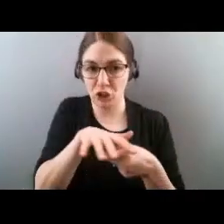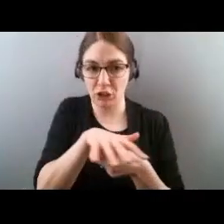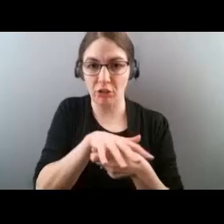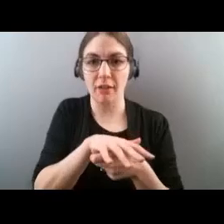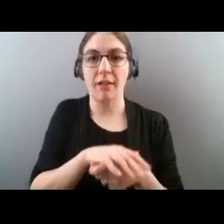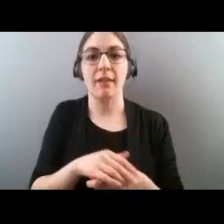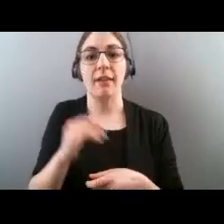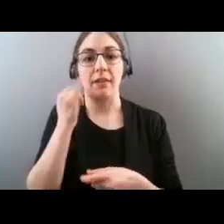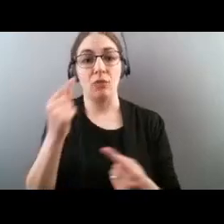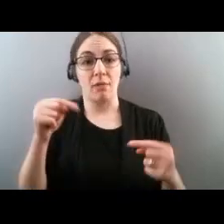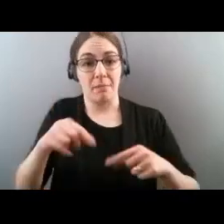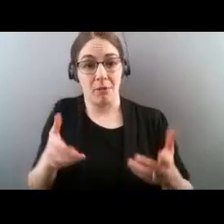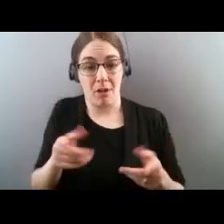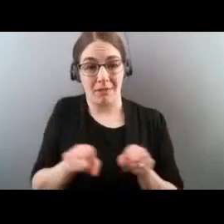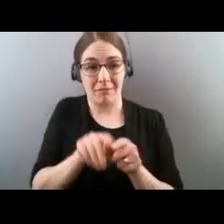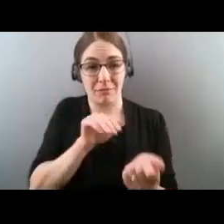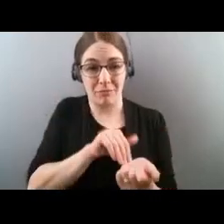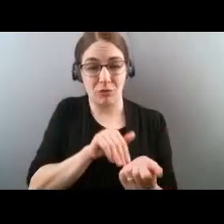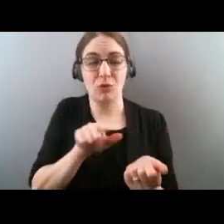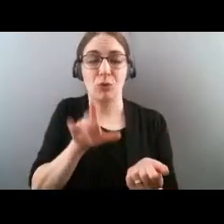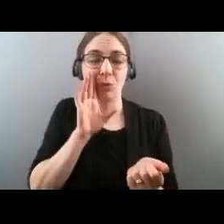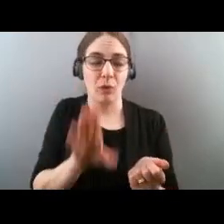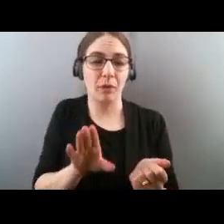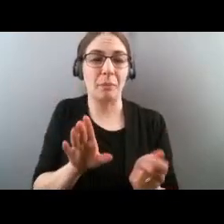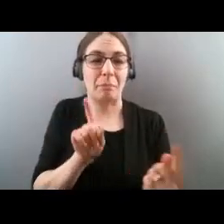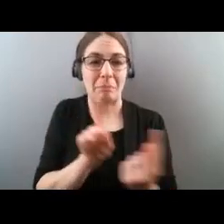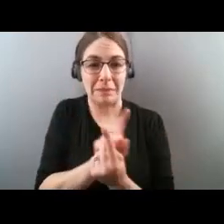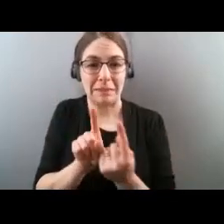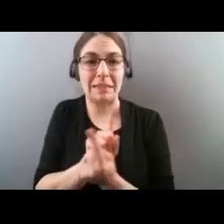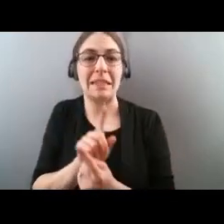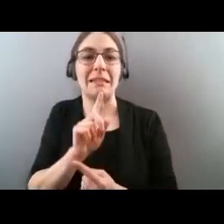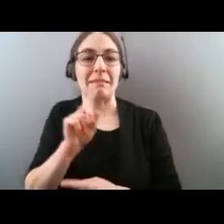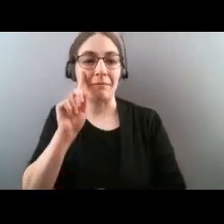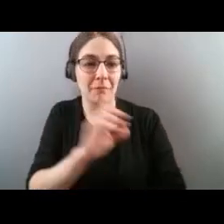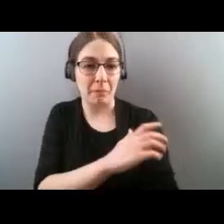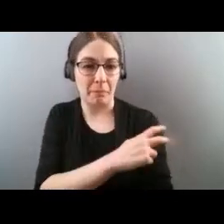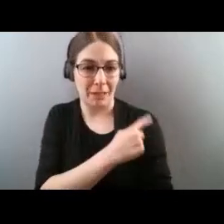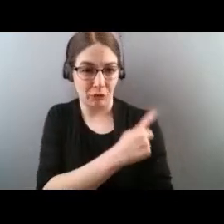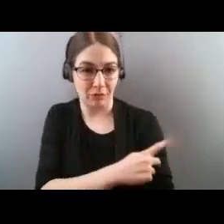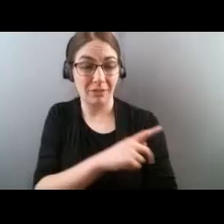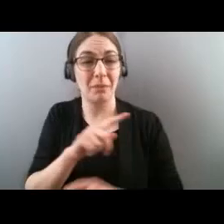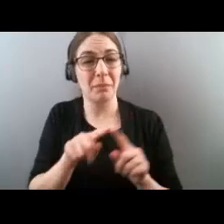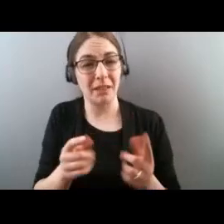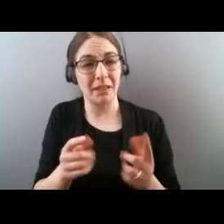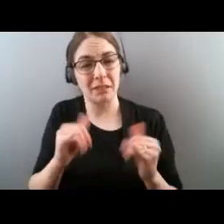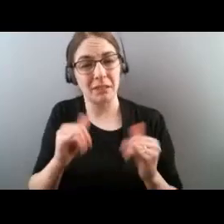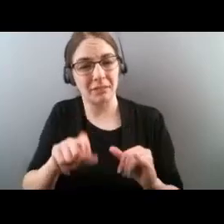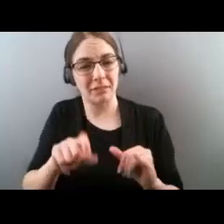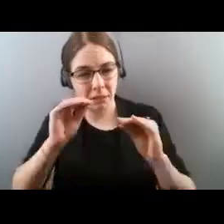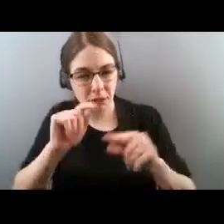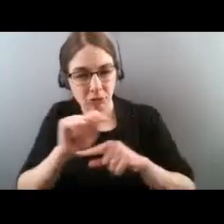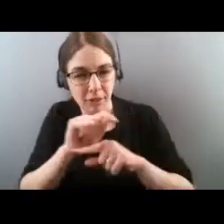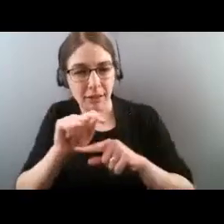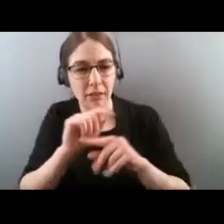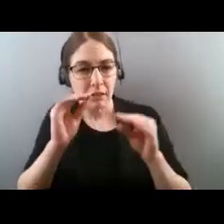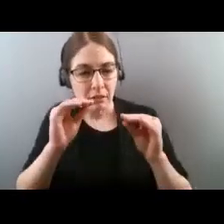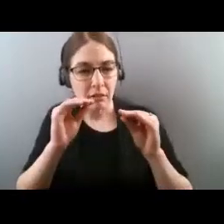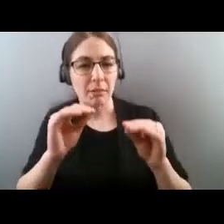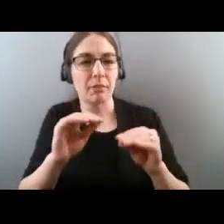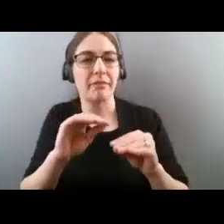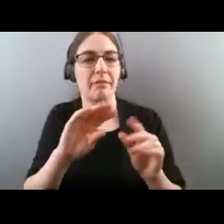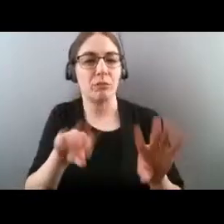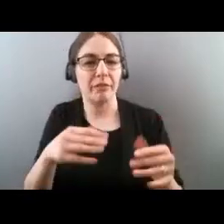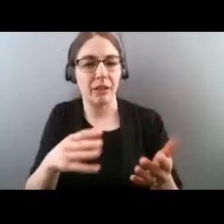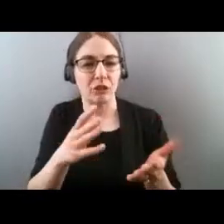going to meet deaf patients, but still training providers on the cultural nuances when providing language